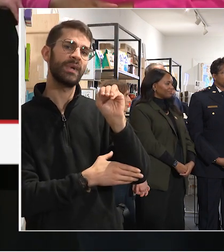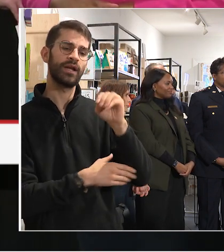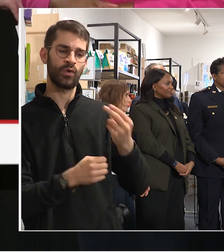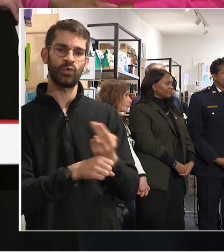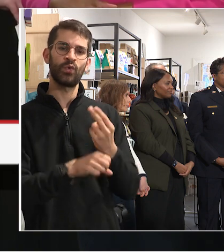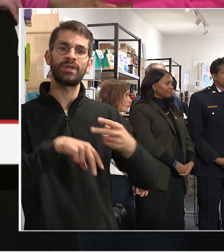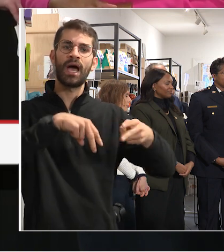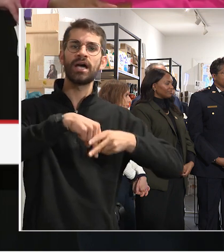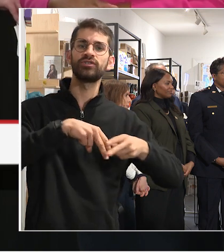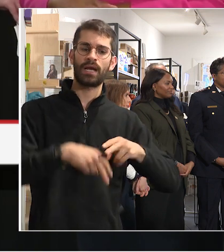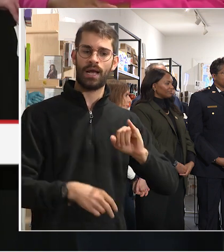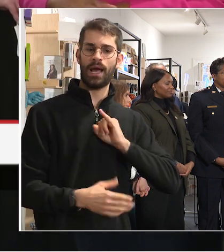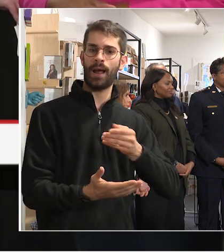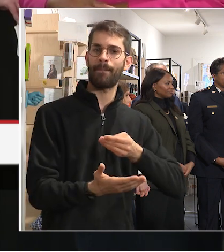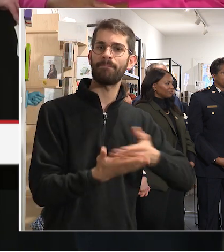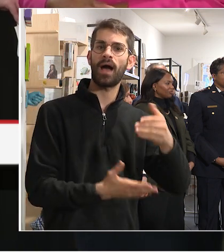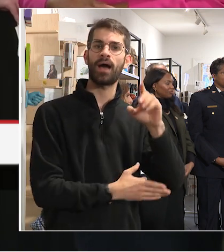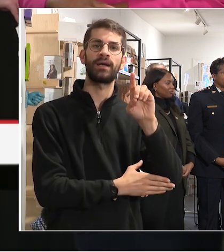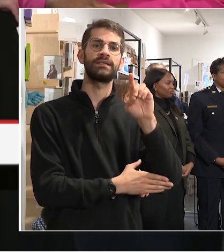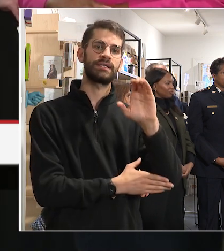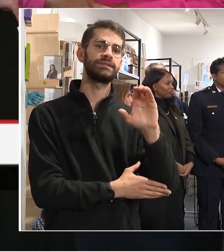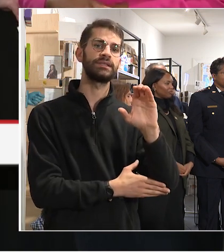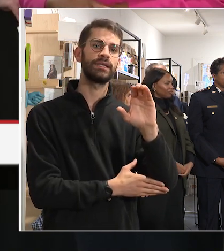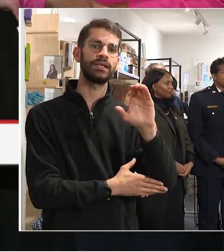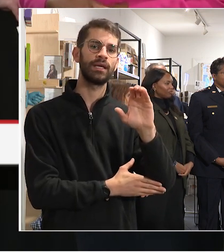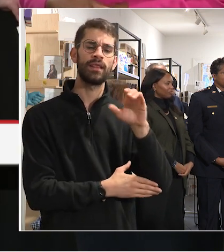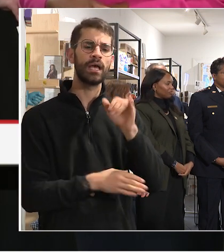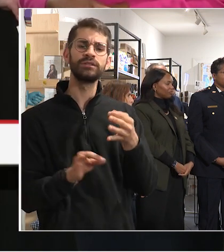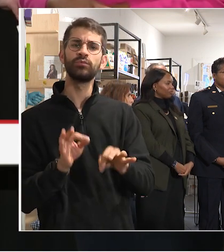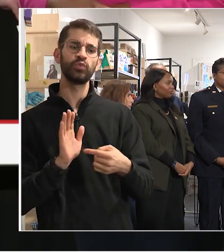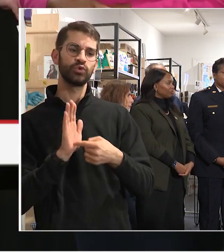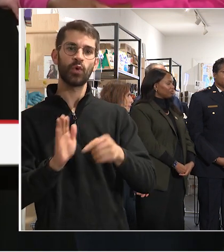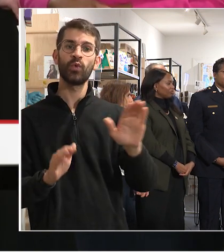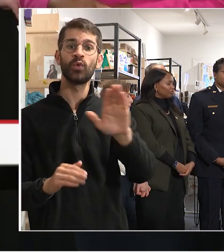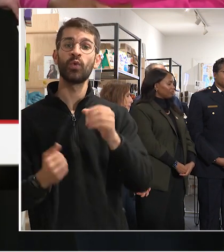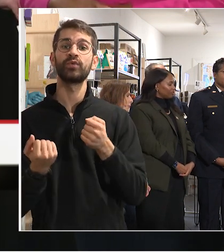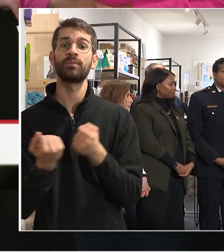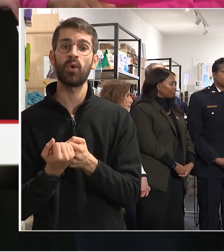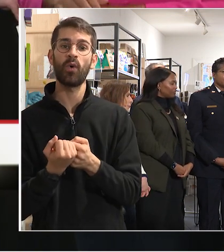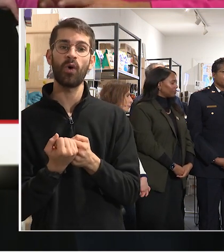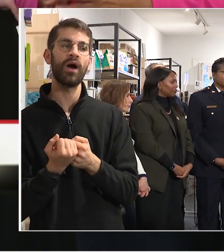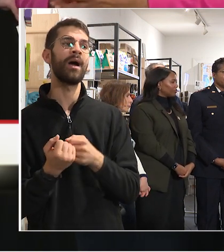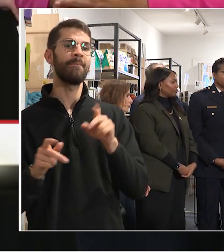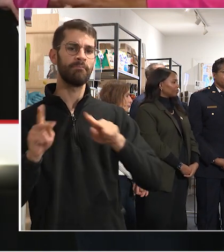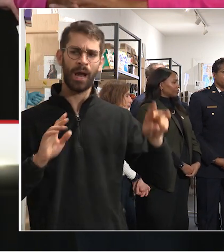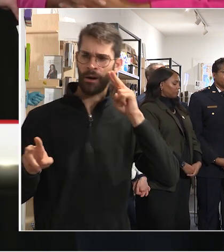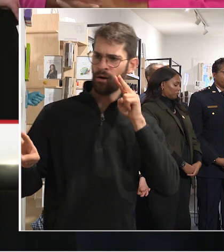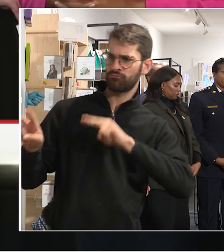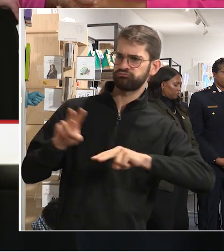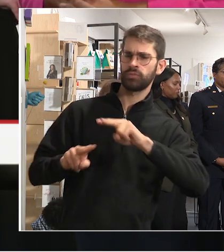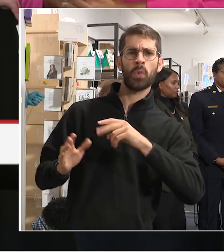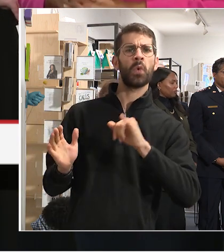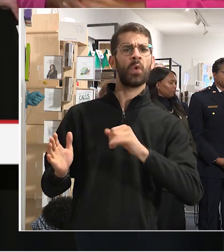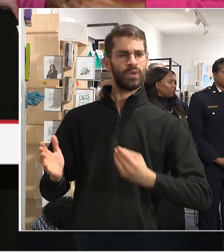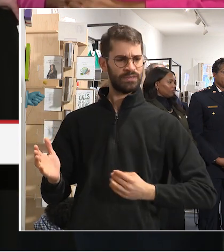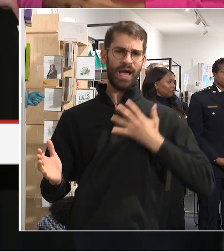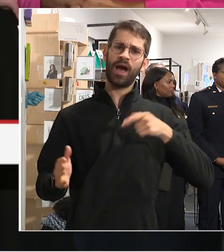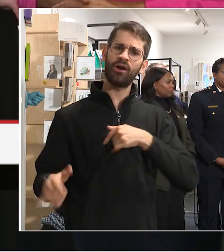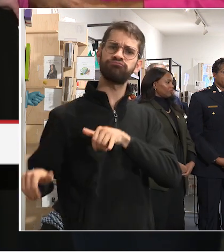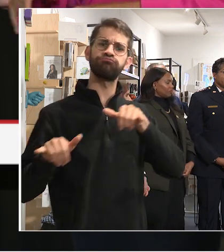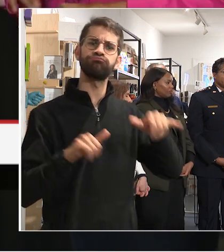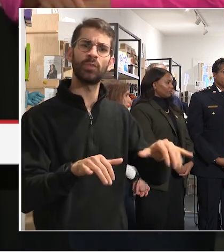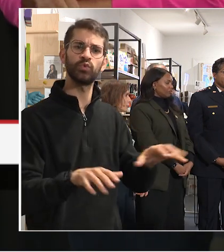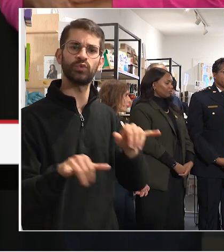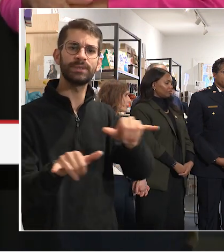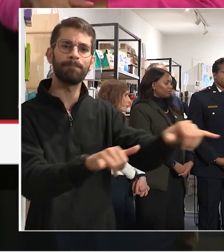hashtag IBuyDC. It's a simple way to show our support to inspire others to do the same. Together, we can create a